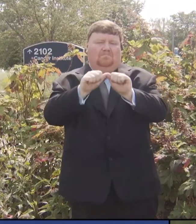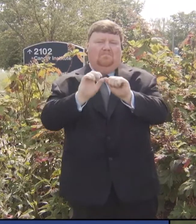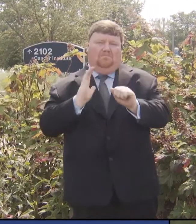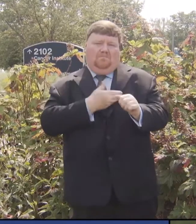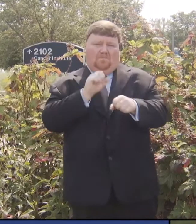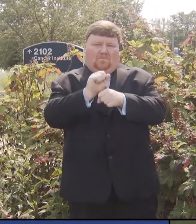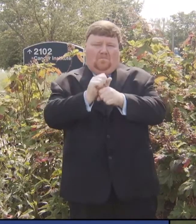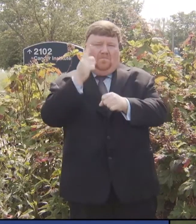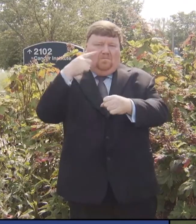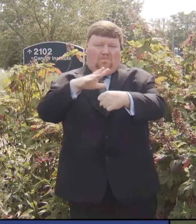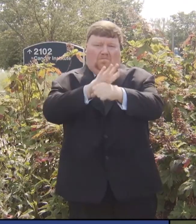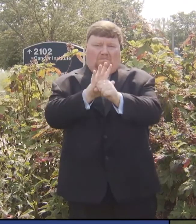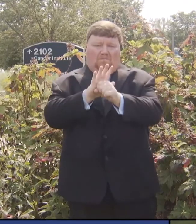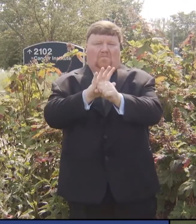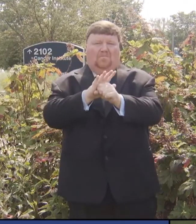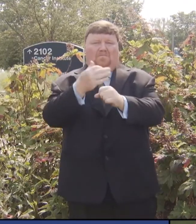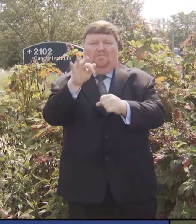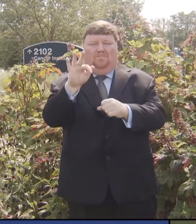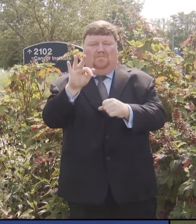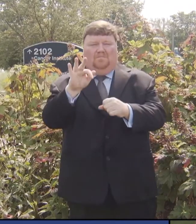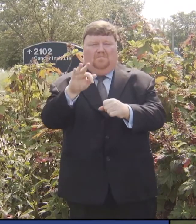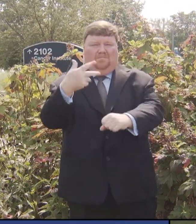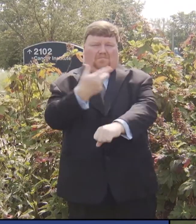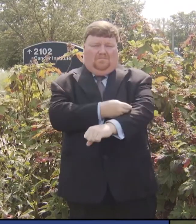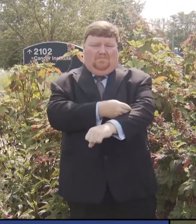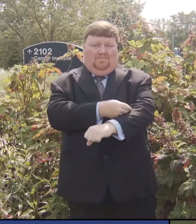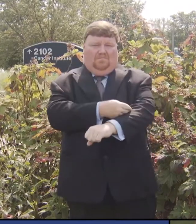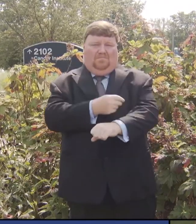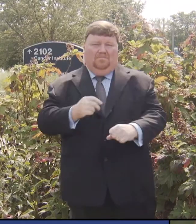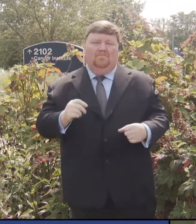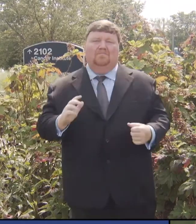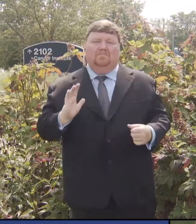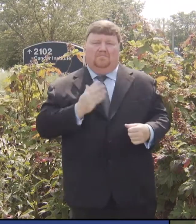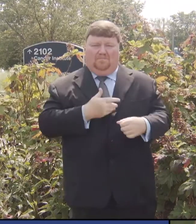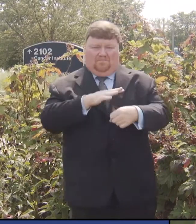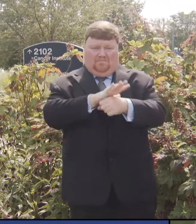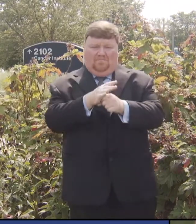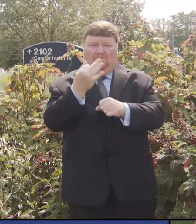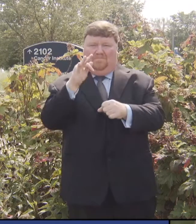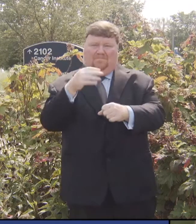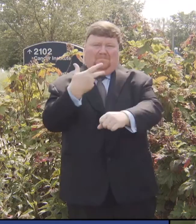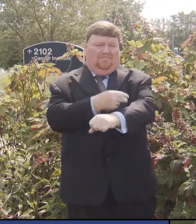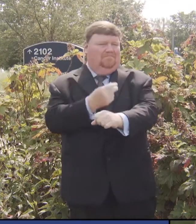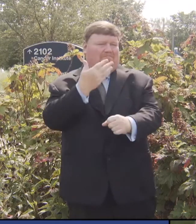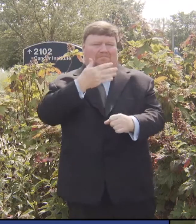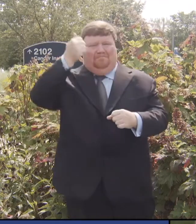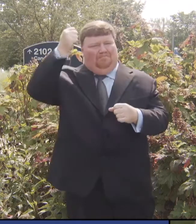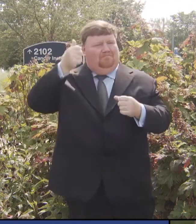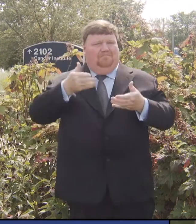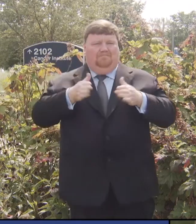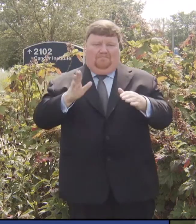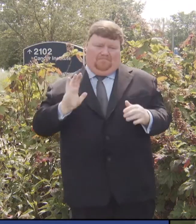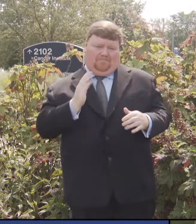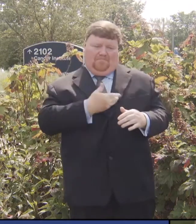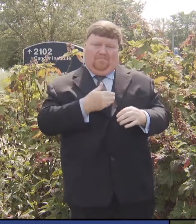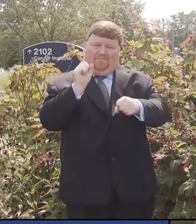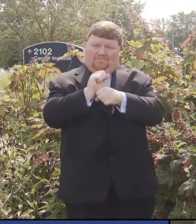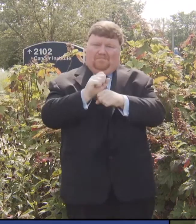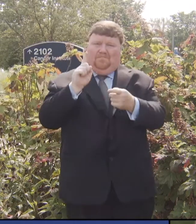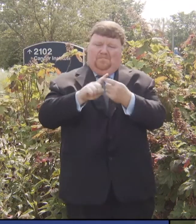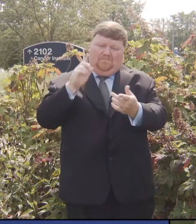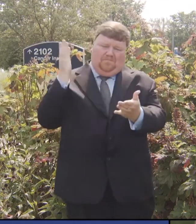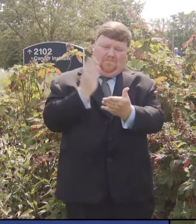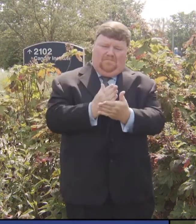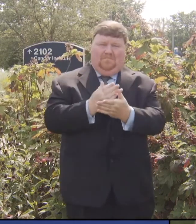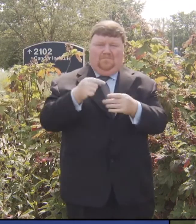COVID-19 vaccines. COVID-19 vaccines are the most valuable tool in our effort to stop this